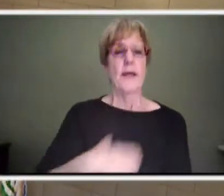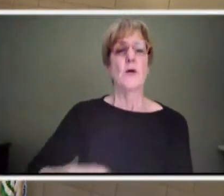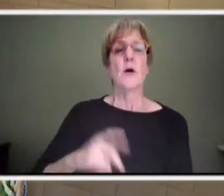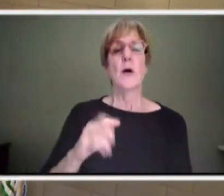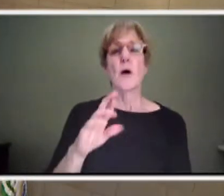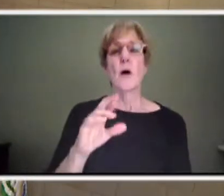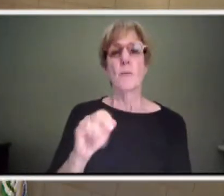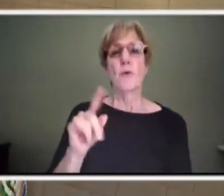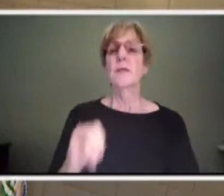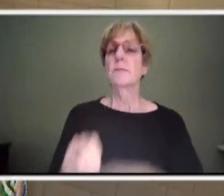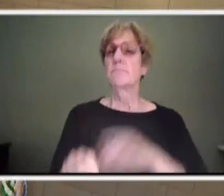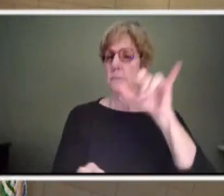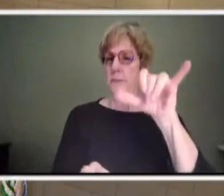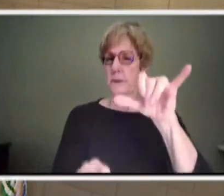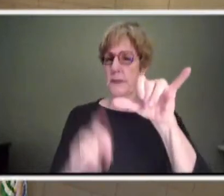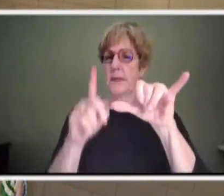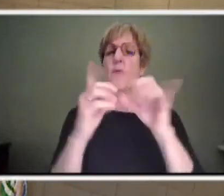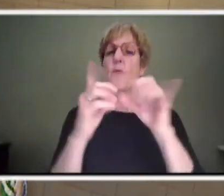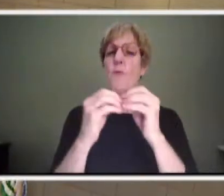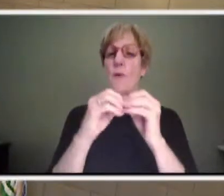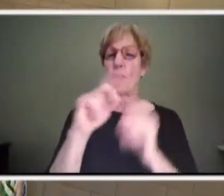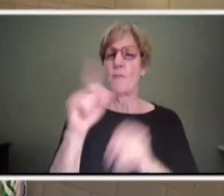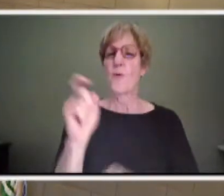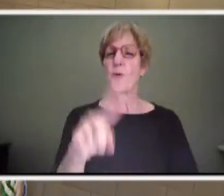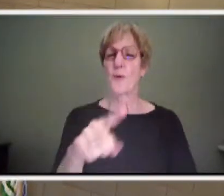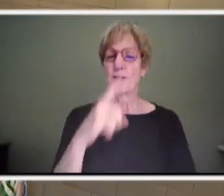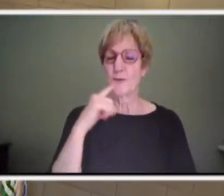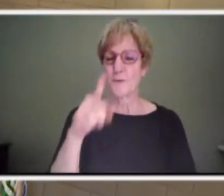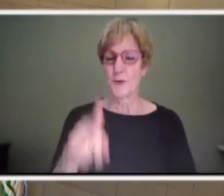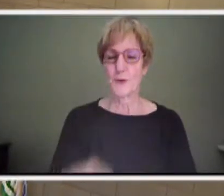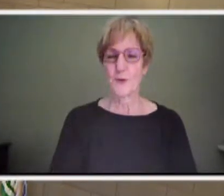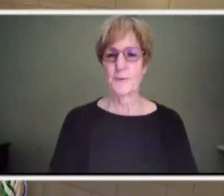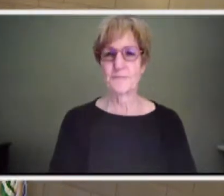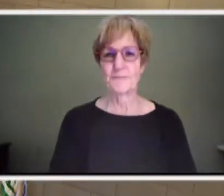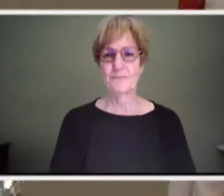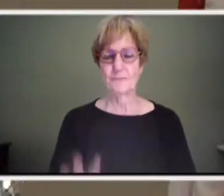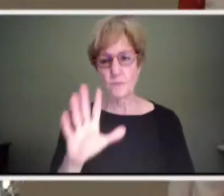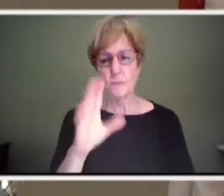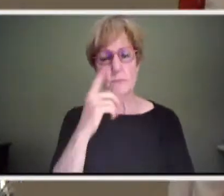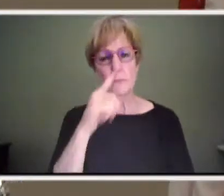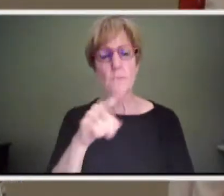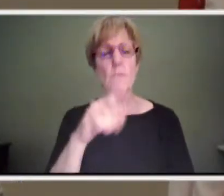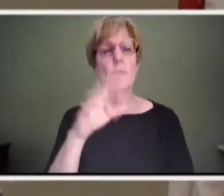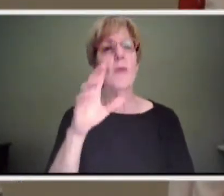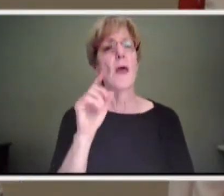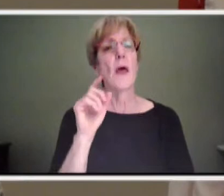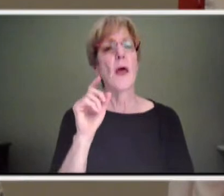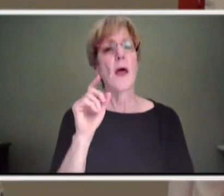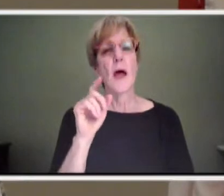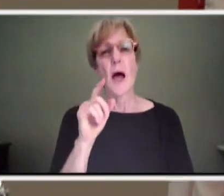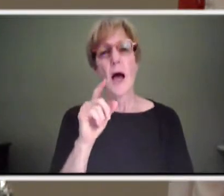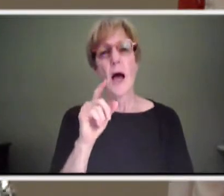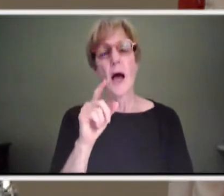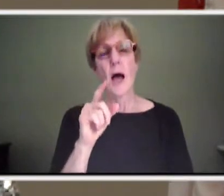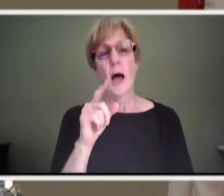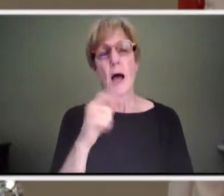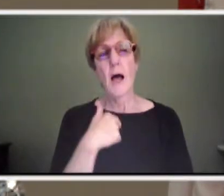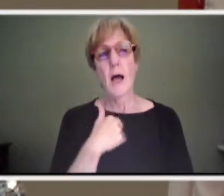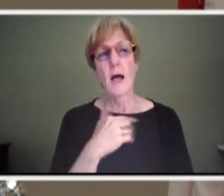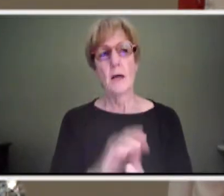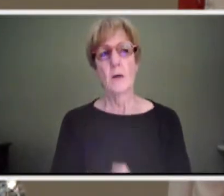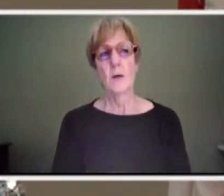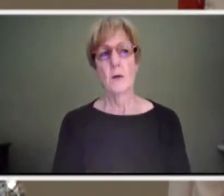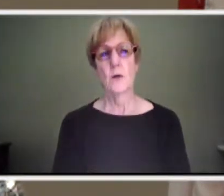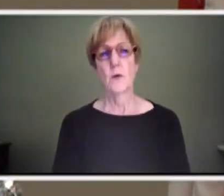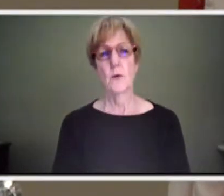there. I got another question to follow up. Right. If you don't mind. So I like to, when I have